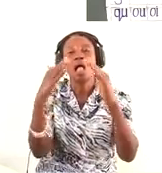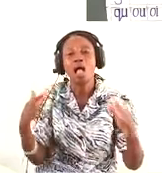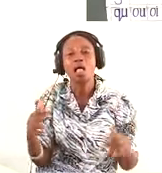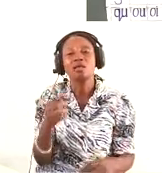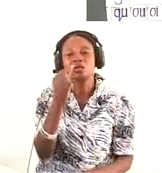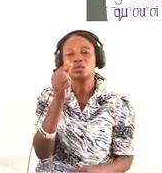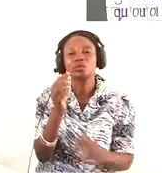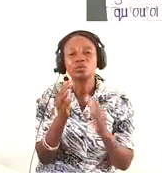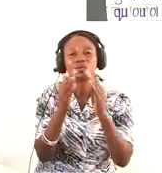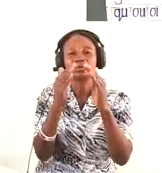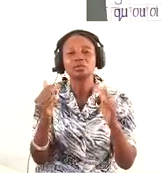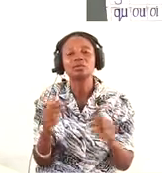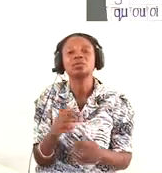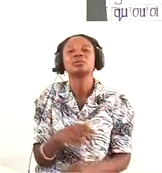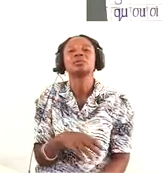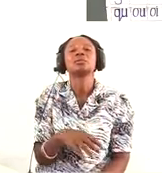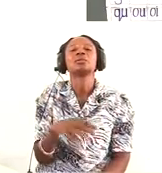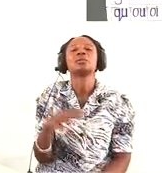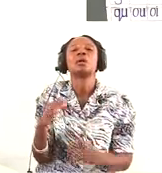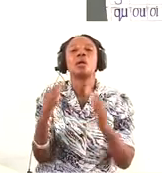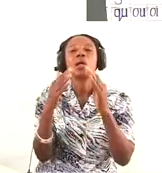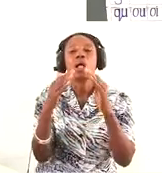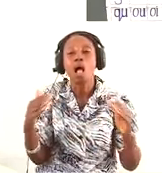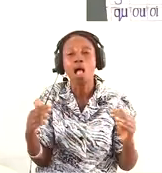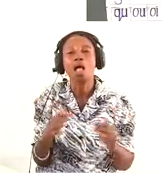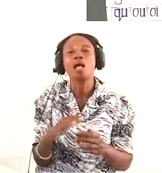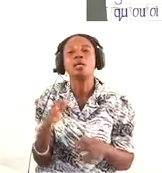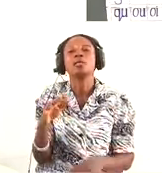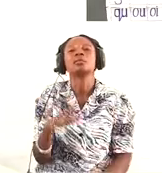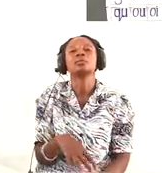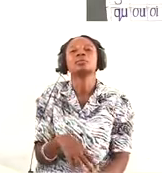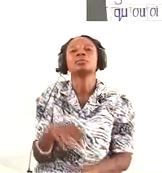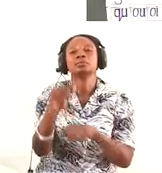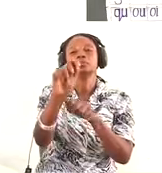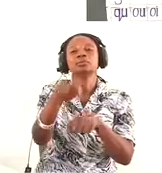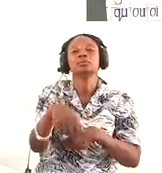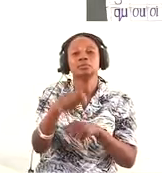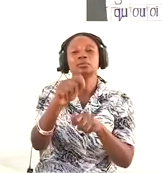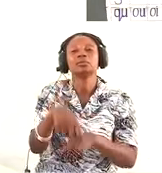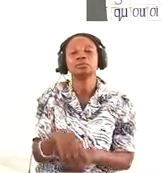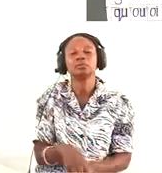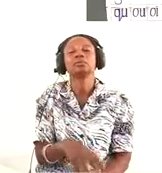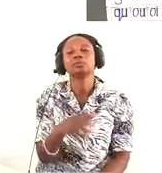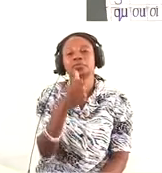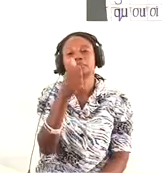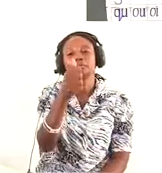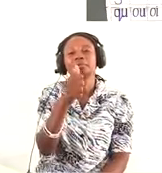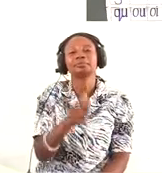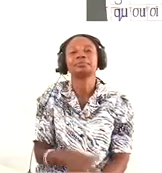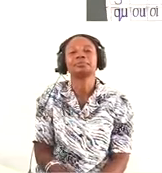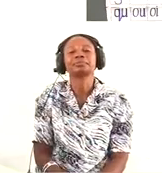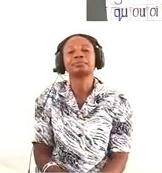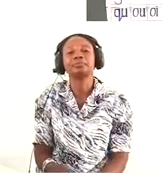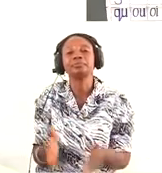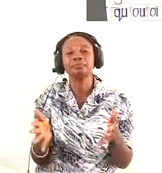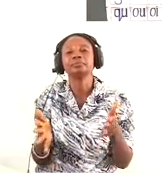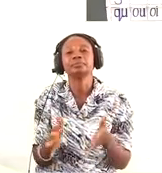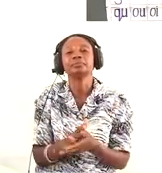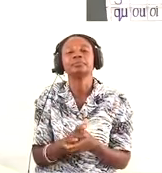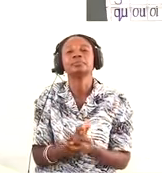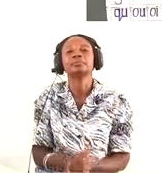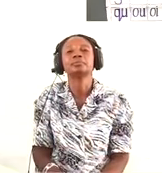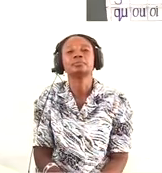hot. As in hat. As in ho. Good.